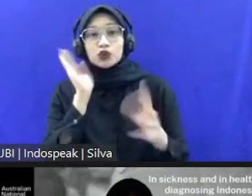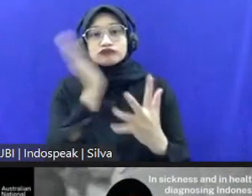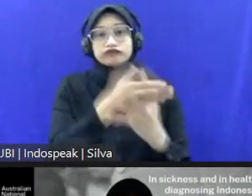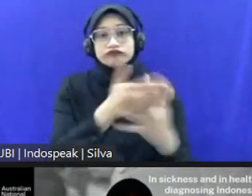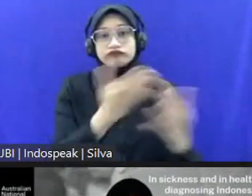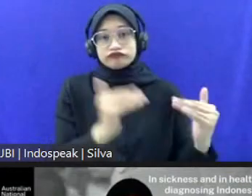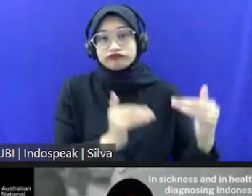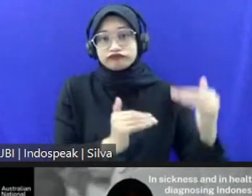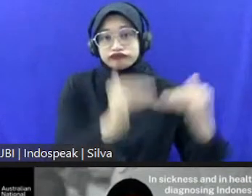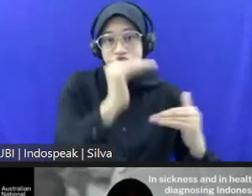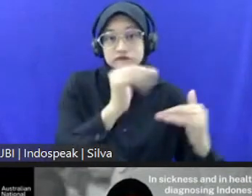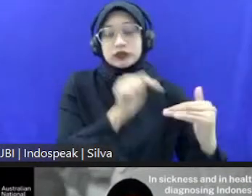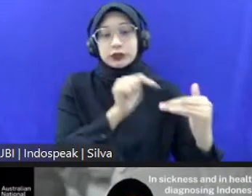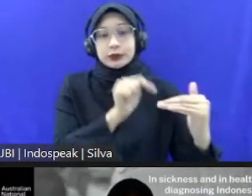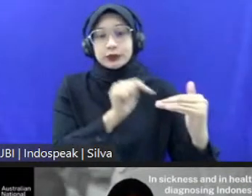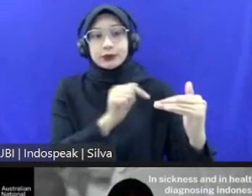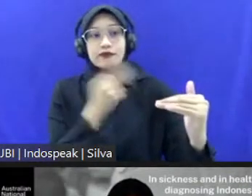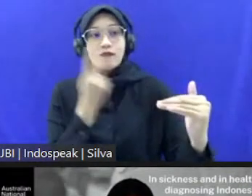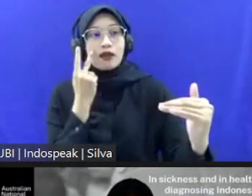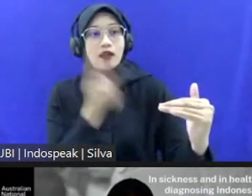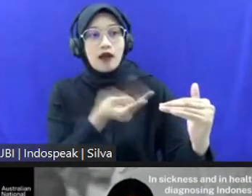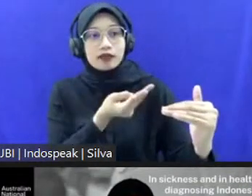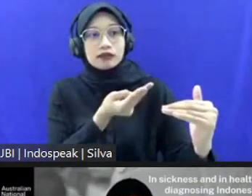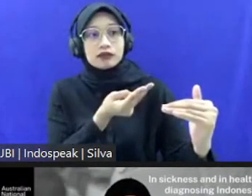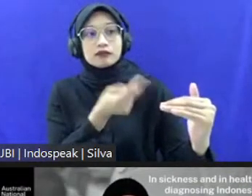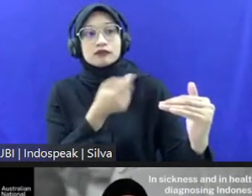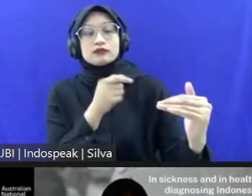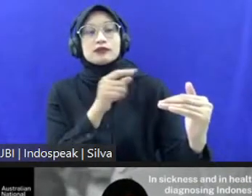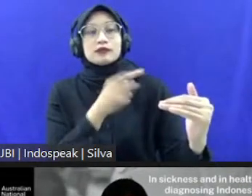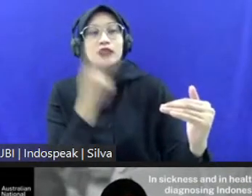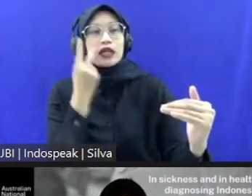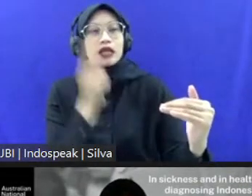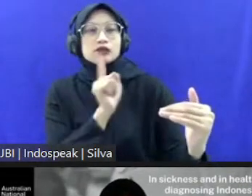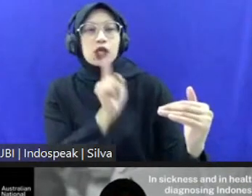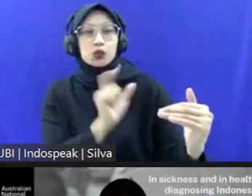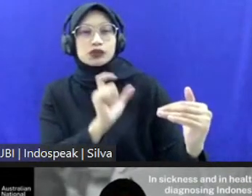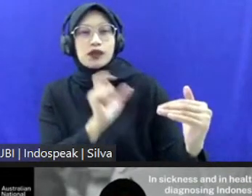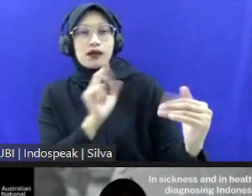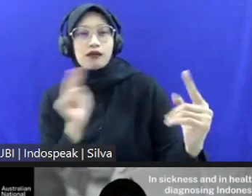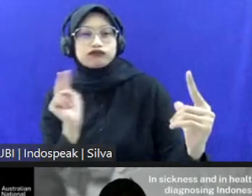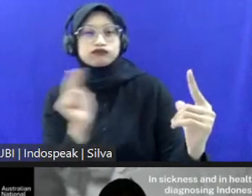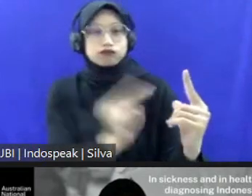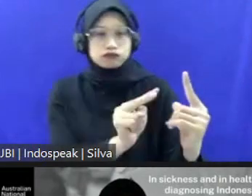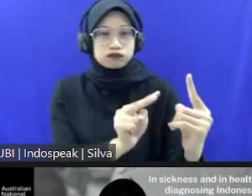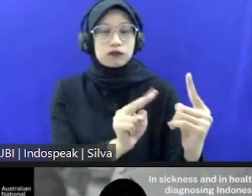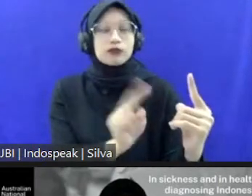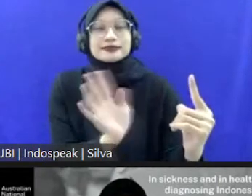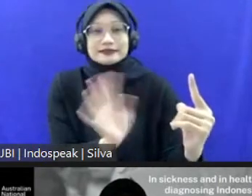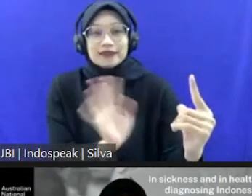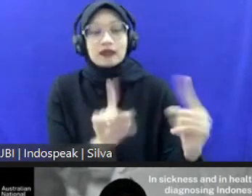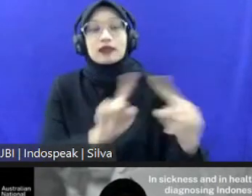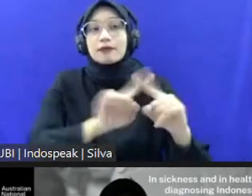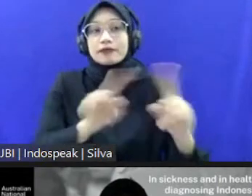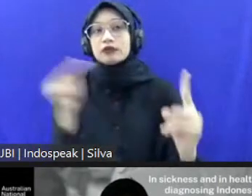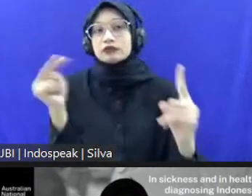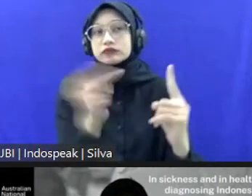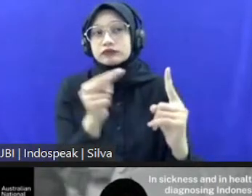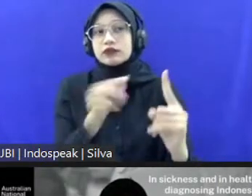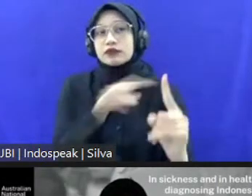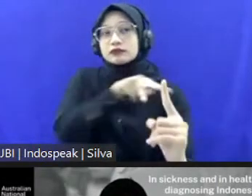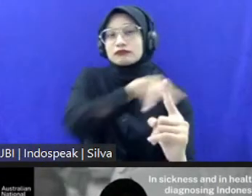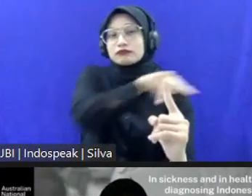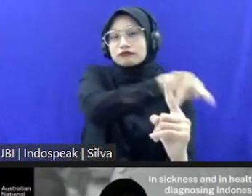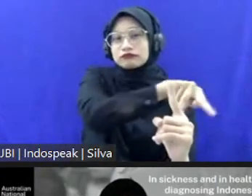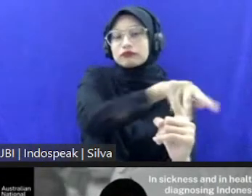lens, so my idea is actually to promote the use of intersectional analysis so that we can have a bigger,